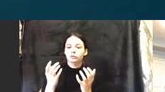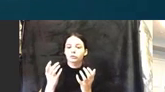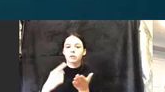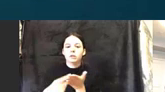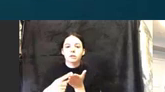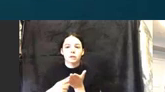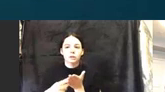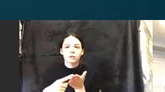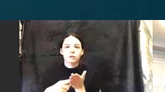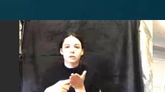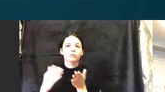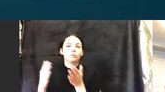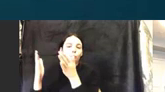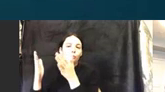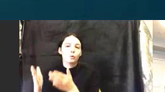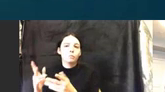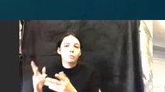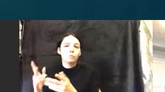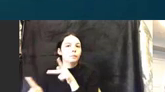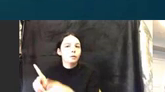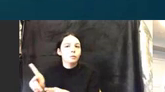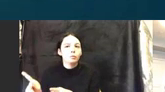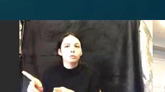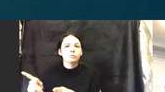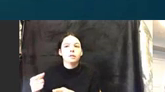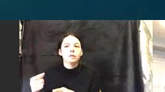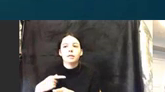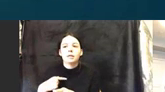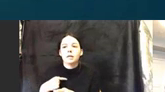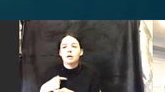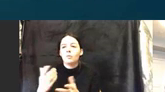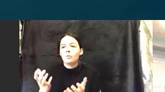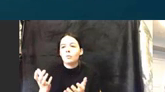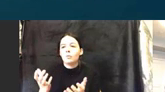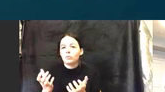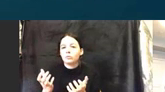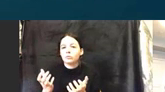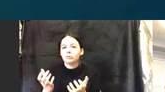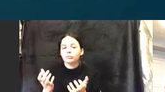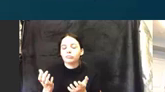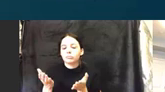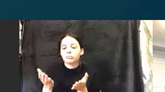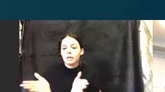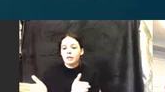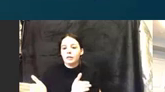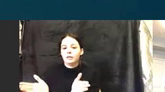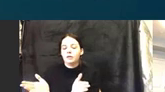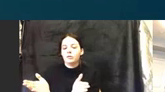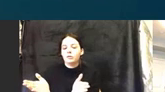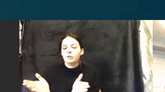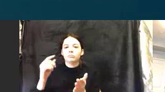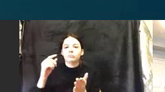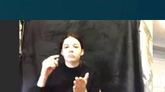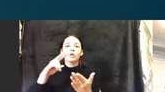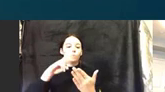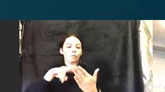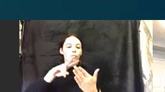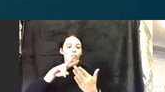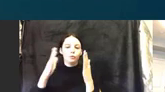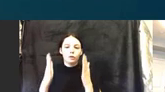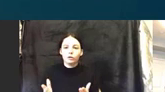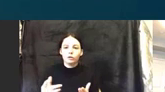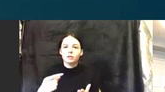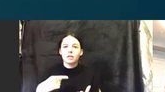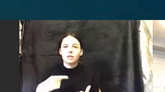way of giving the readers the stories that I can't tell you as a journalist, because I can't go